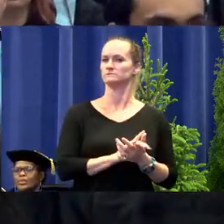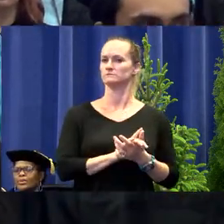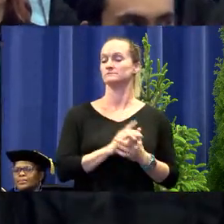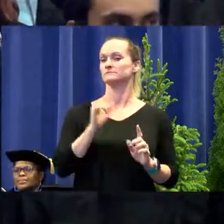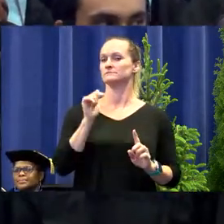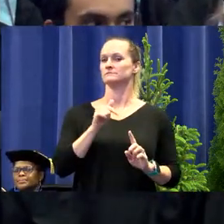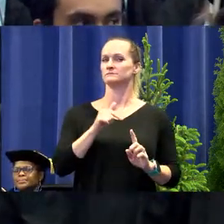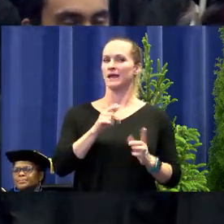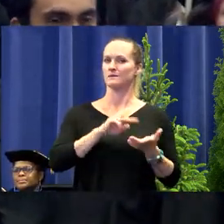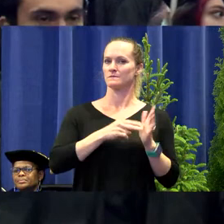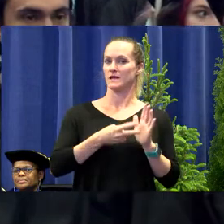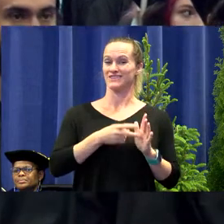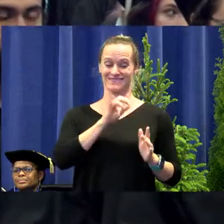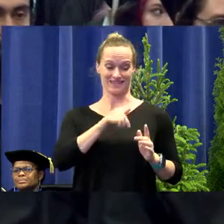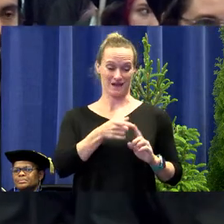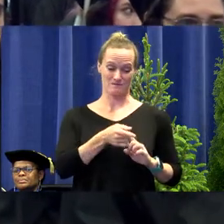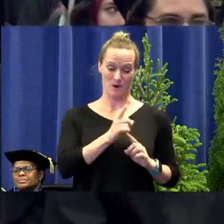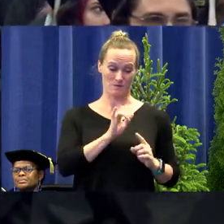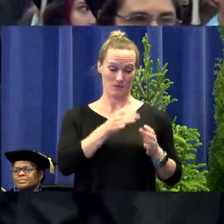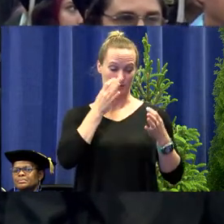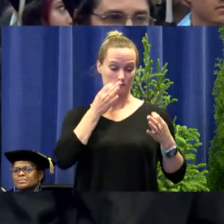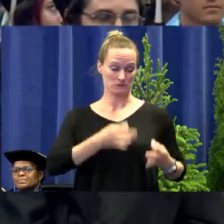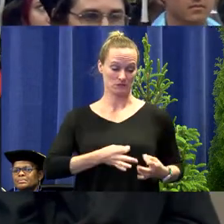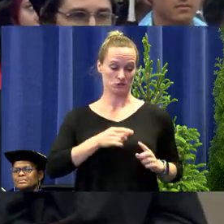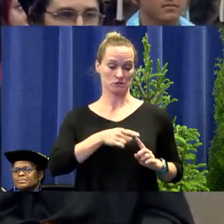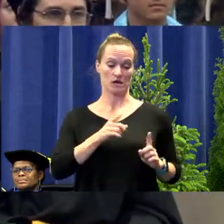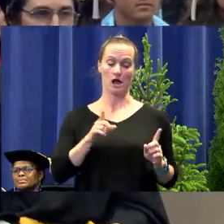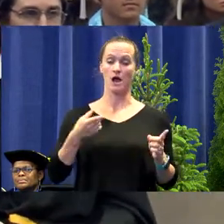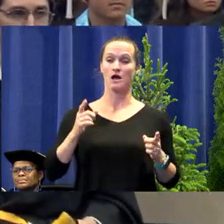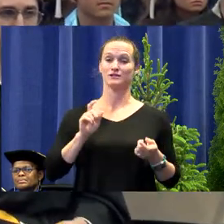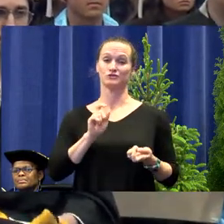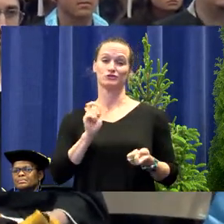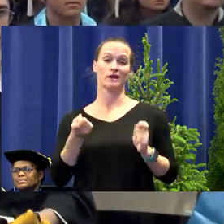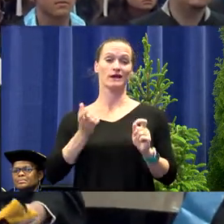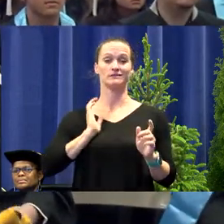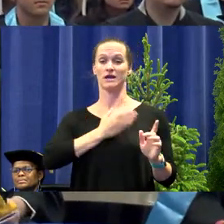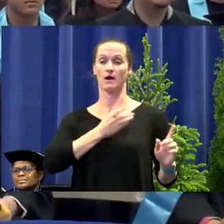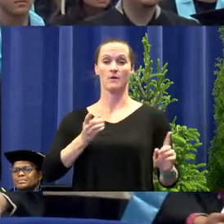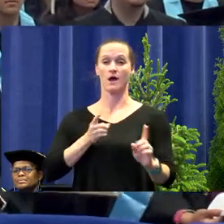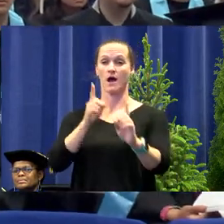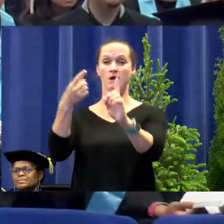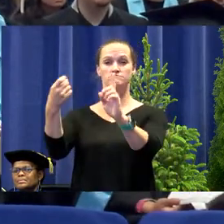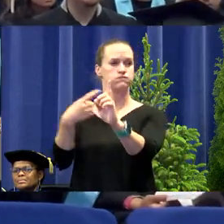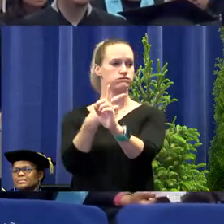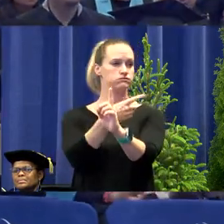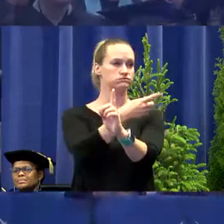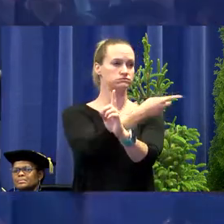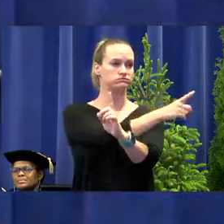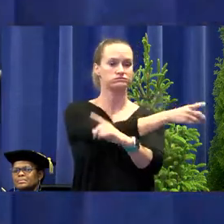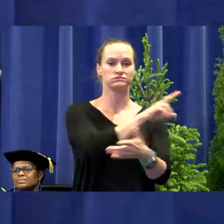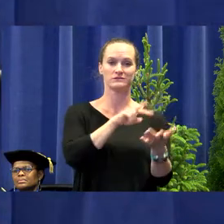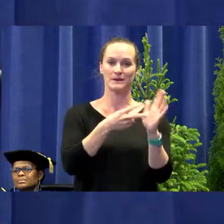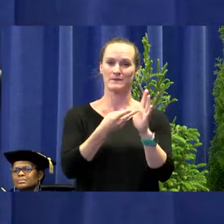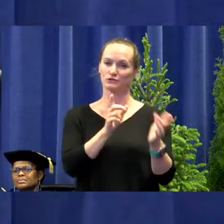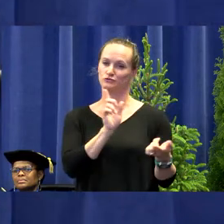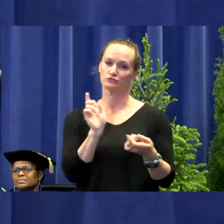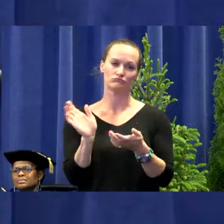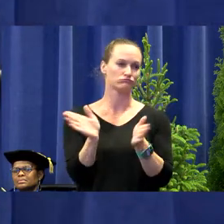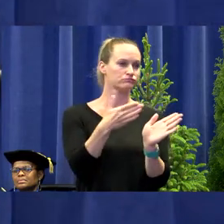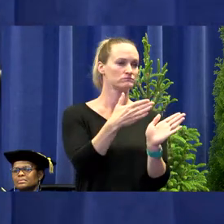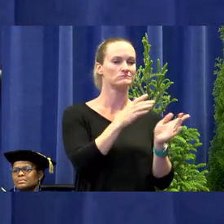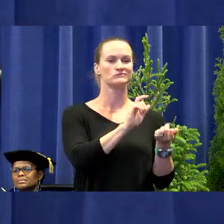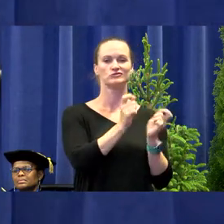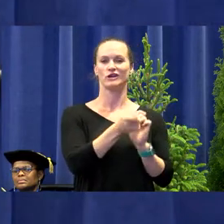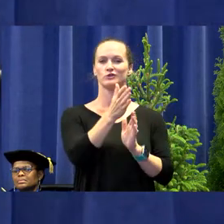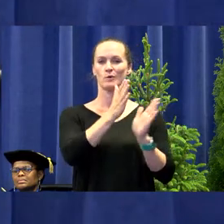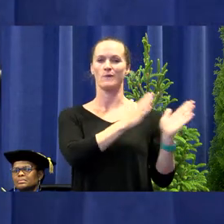alter the trajectories of our lives, place us on one path while simultaneously closing off other paths. And these paths, of course,